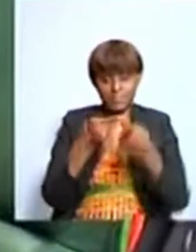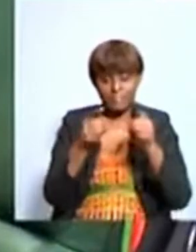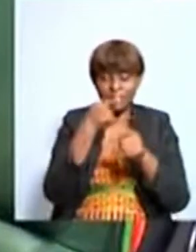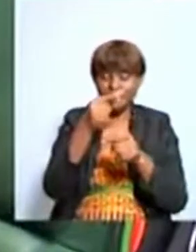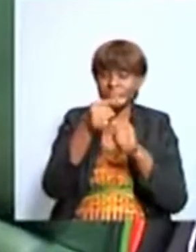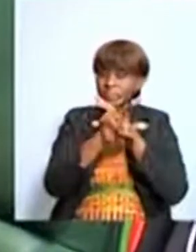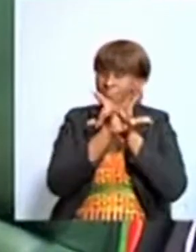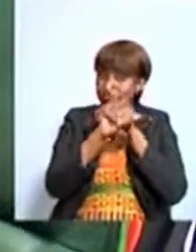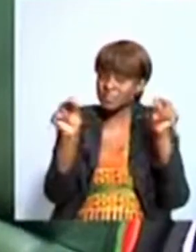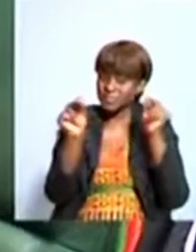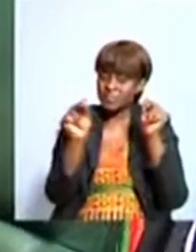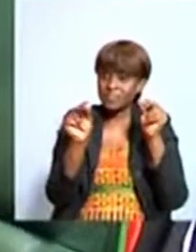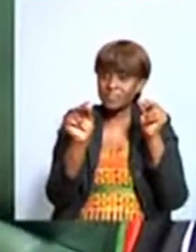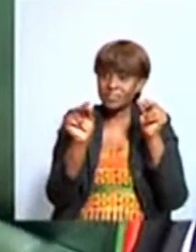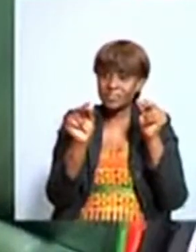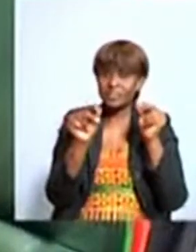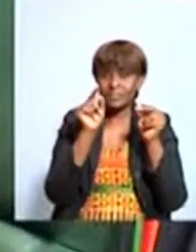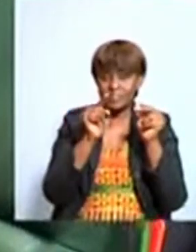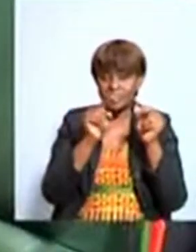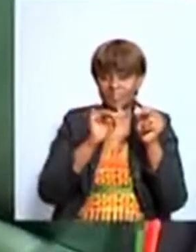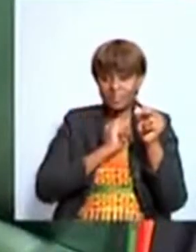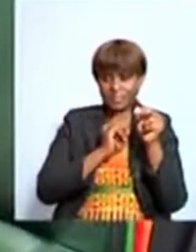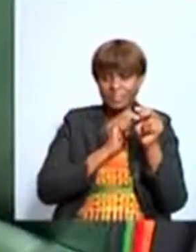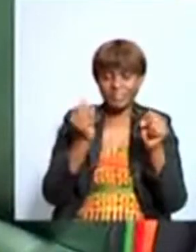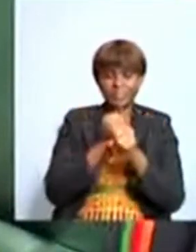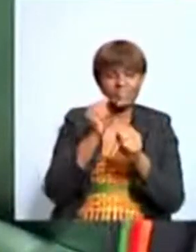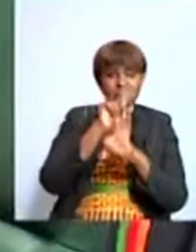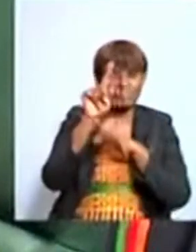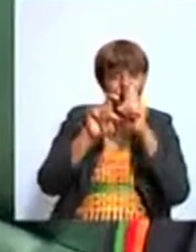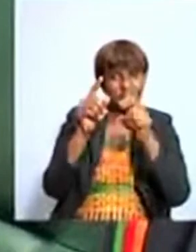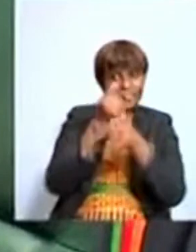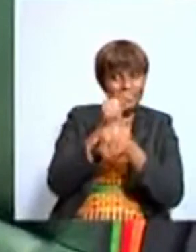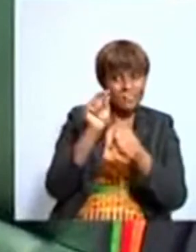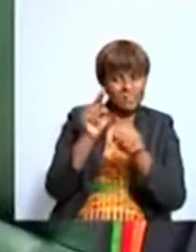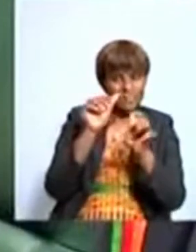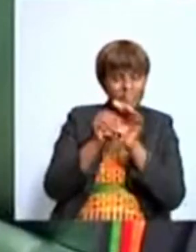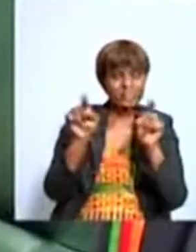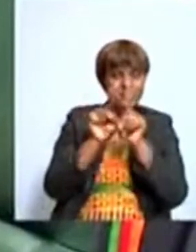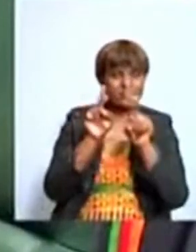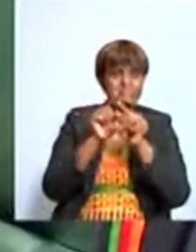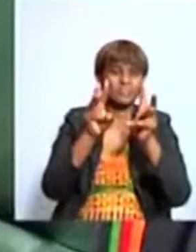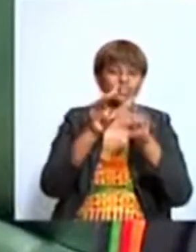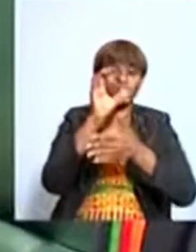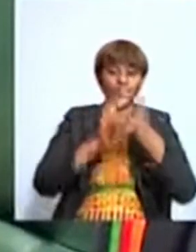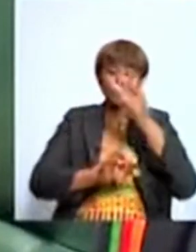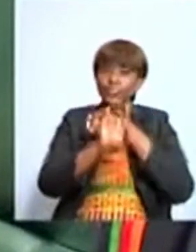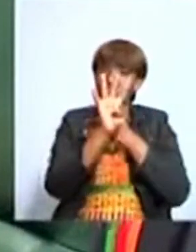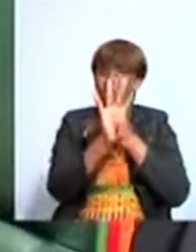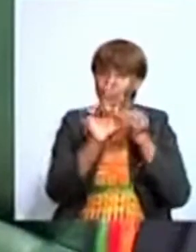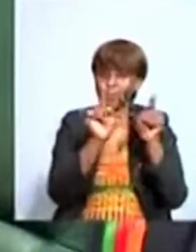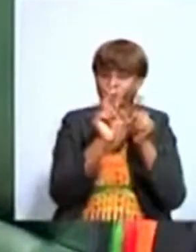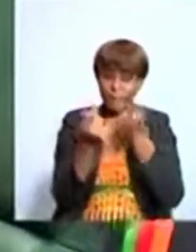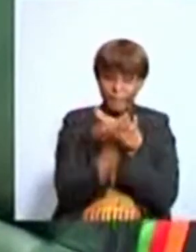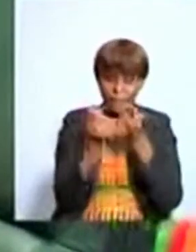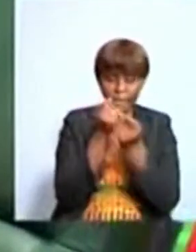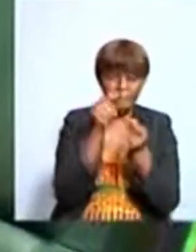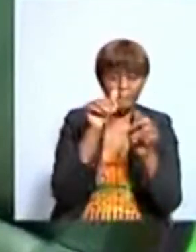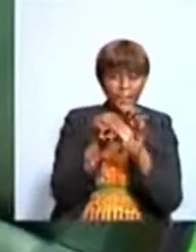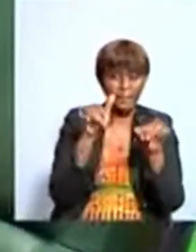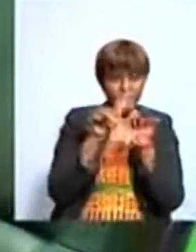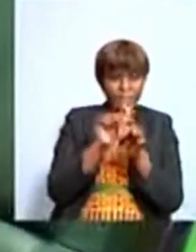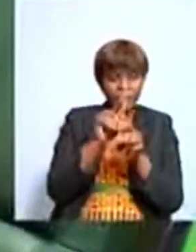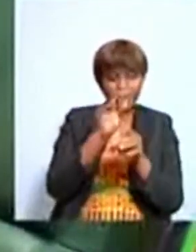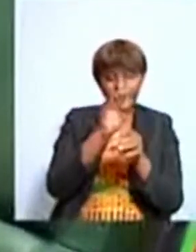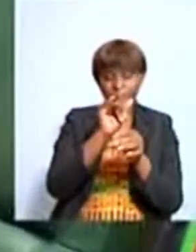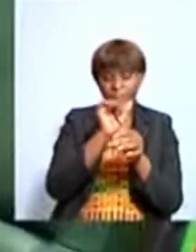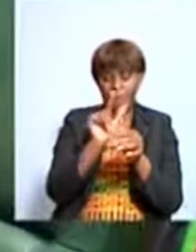say no. The ayes have it. The question is resolved in the affirmative. Clause 4 as amended is ordered to stand part